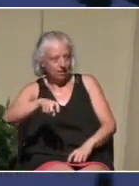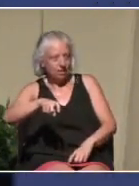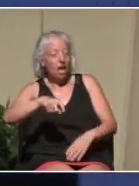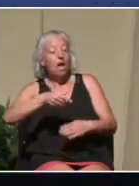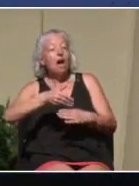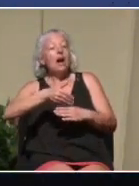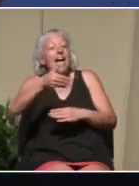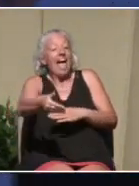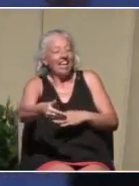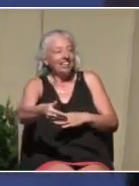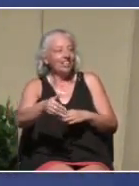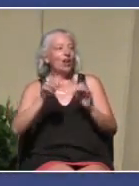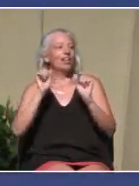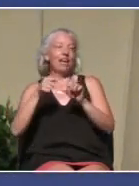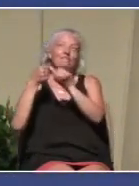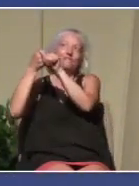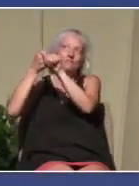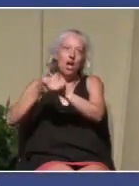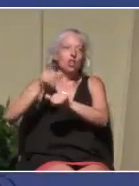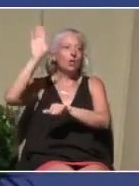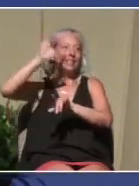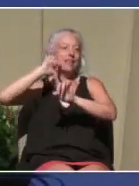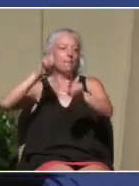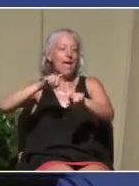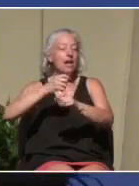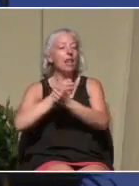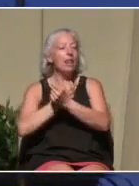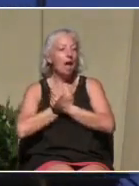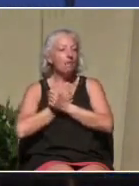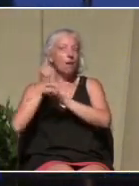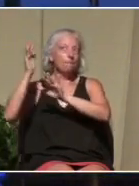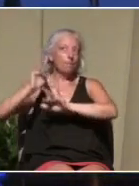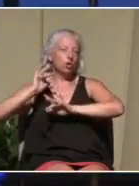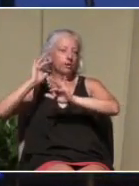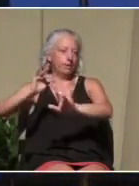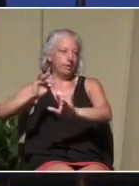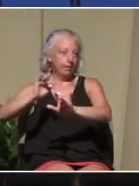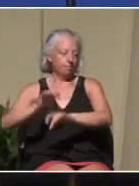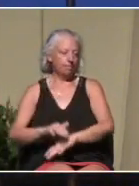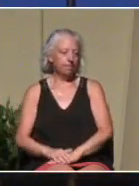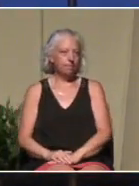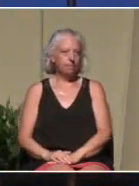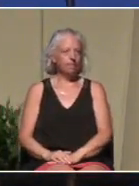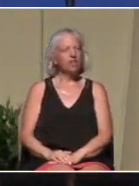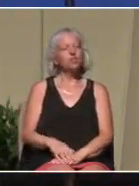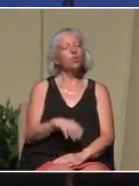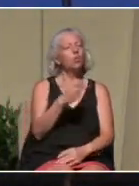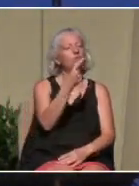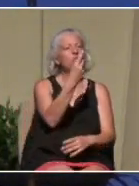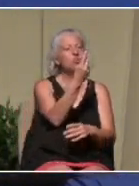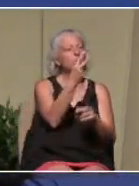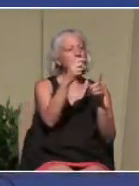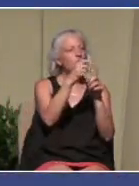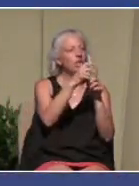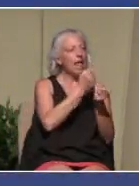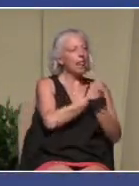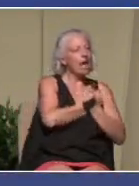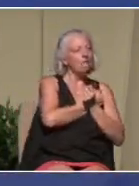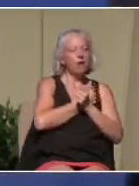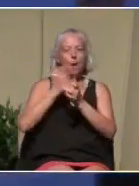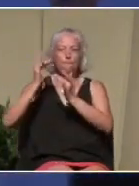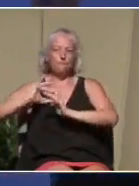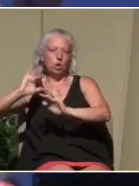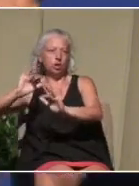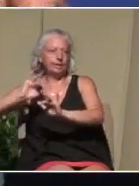to live the command, love mercy. And so what I want to do is I just want to look at these two words, love mercy, and I want to